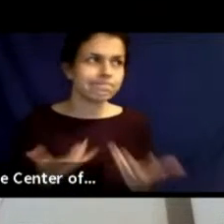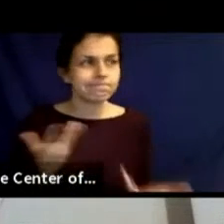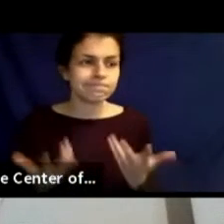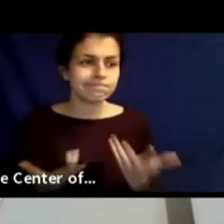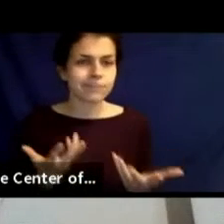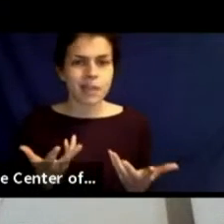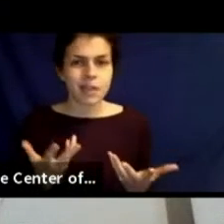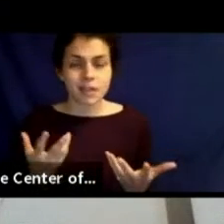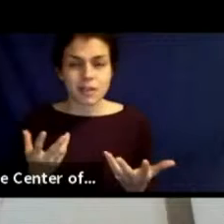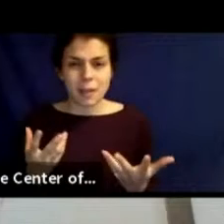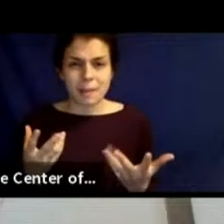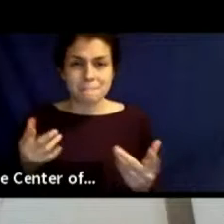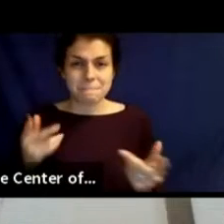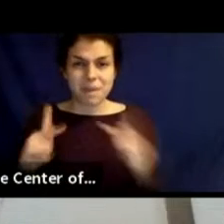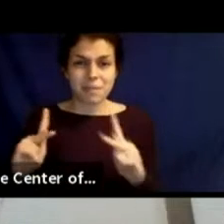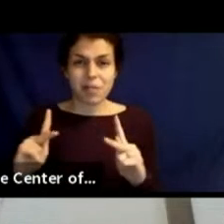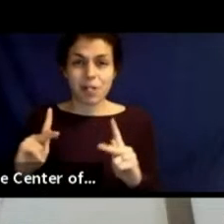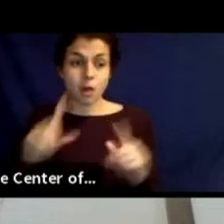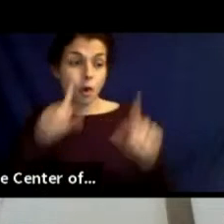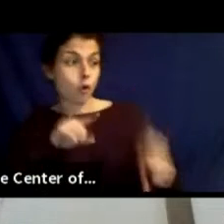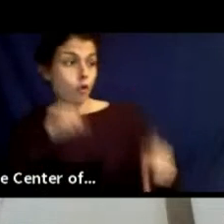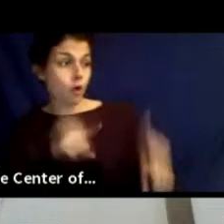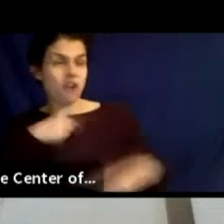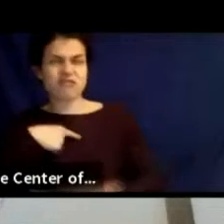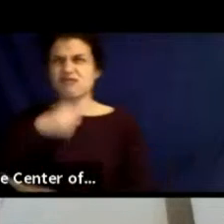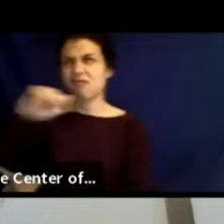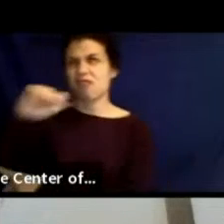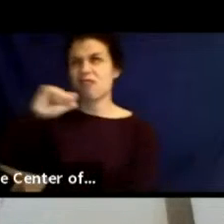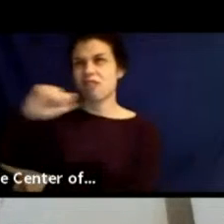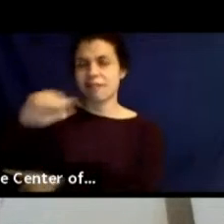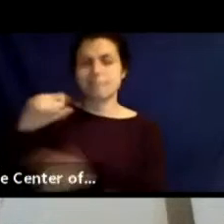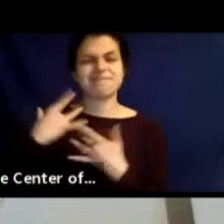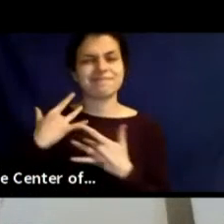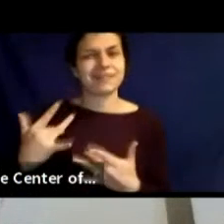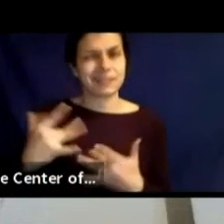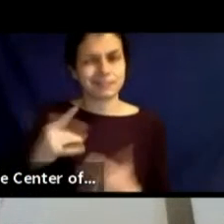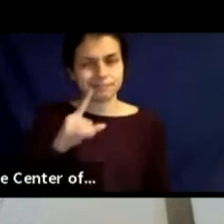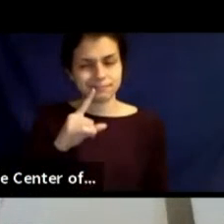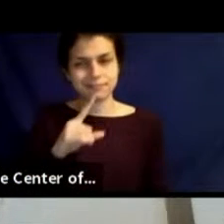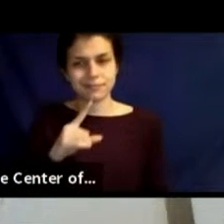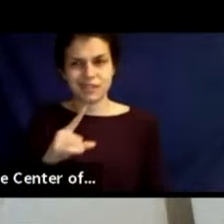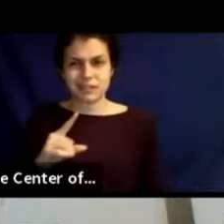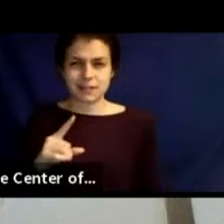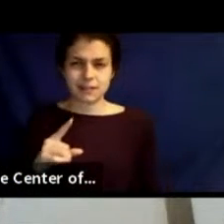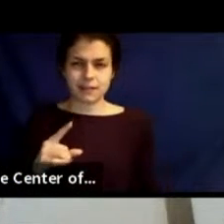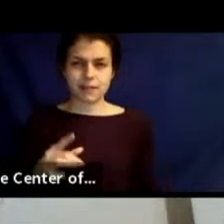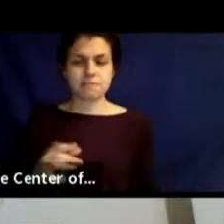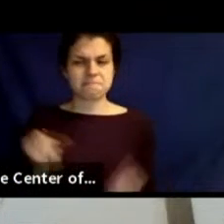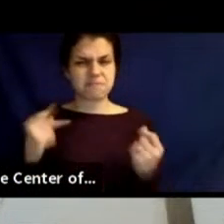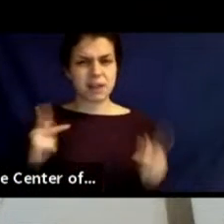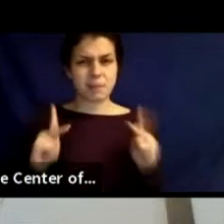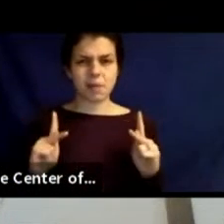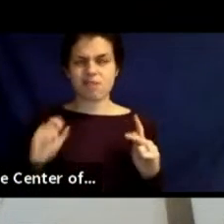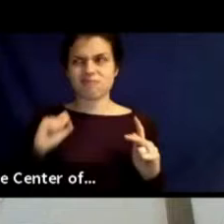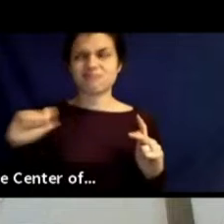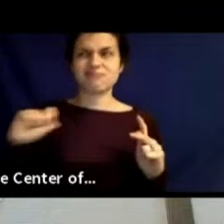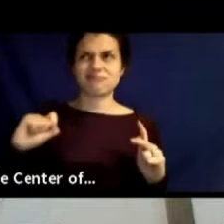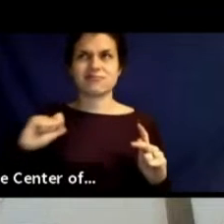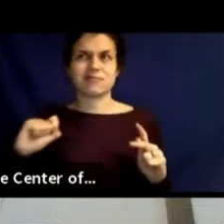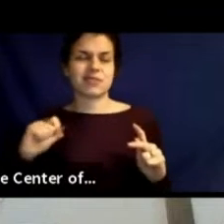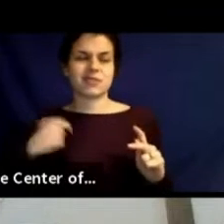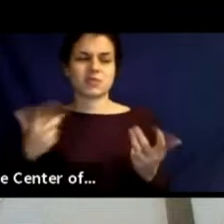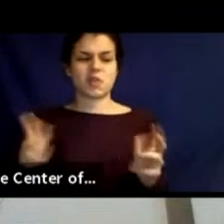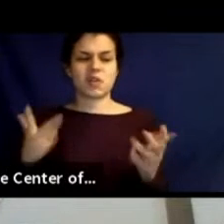orders put on us than we have right now. It's really tough. There's a lot of blowback from our community.